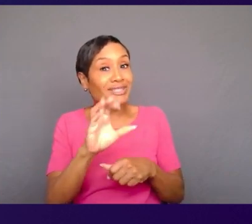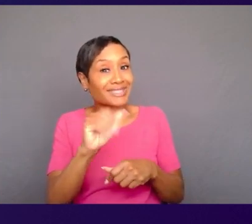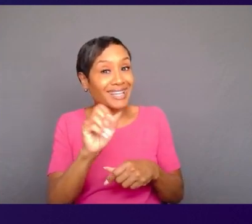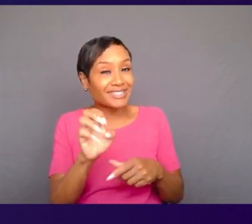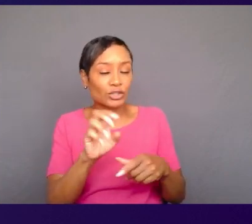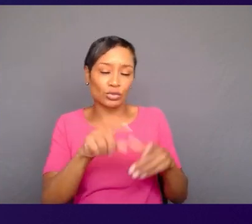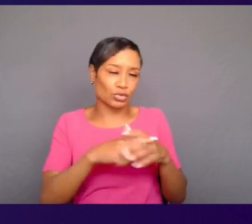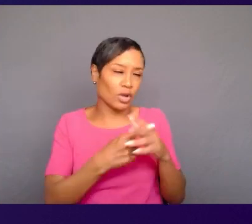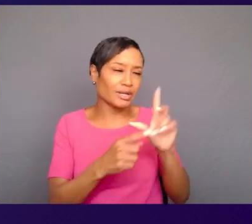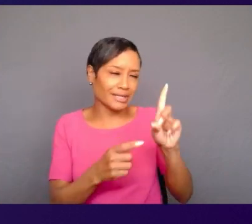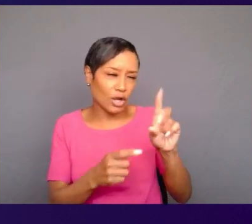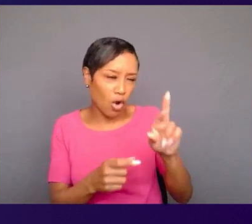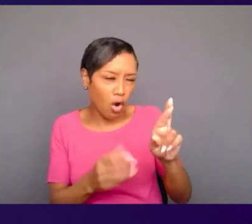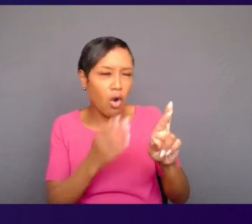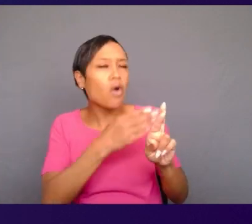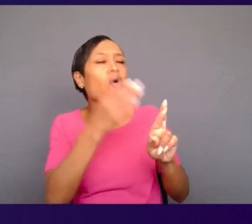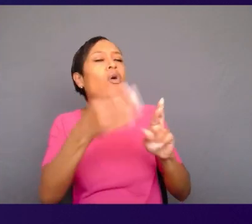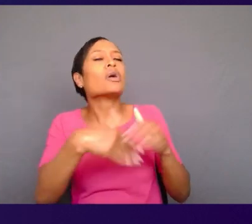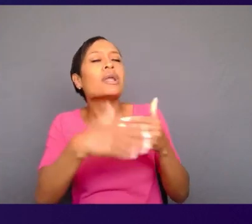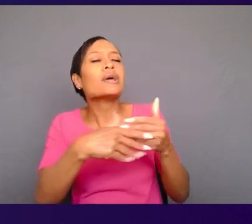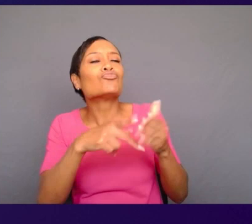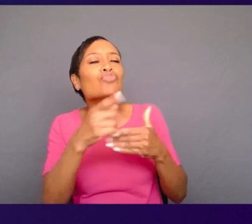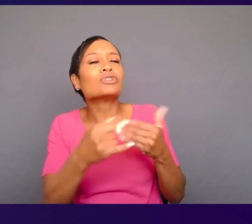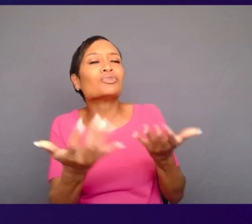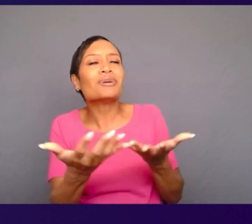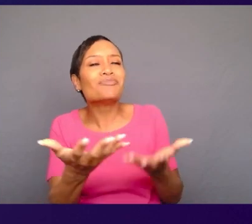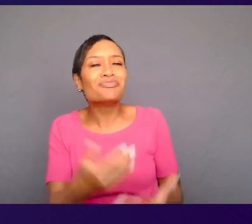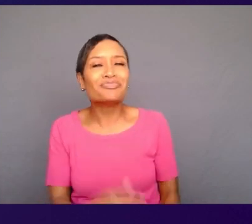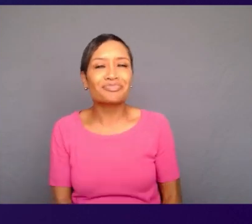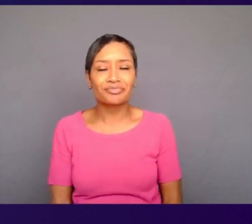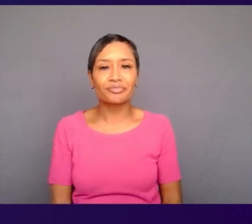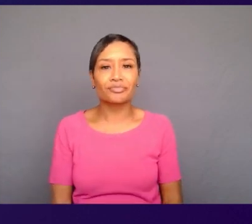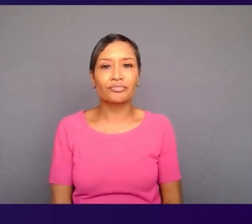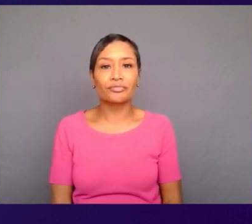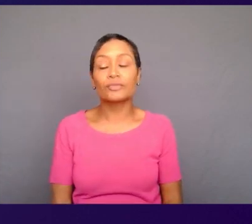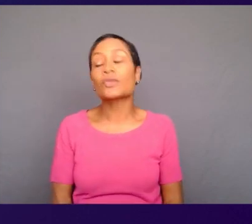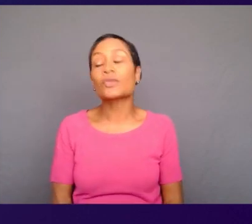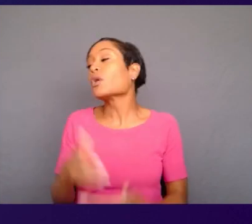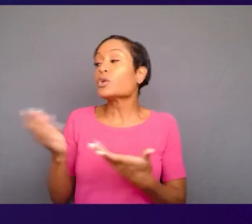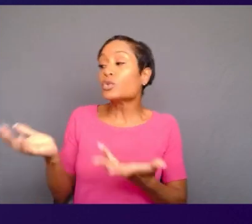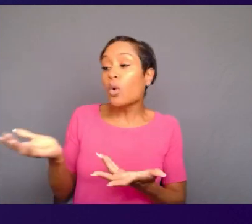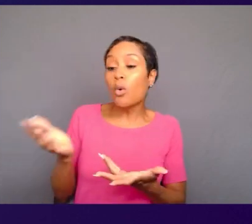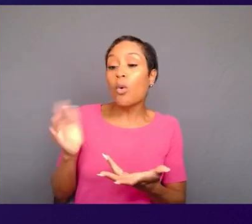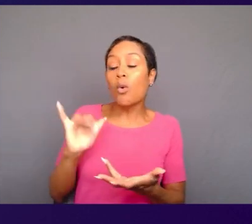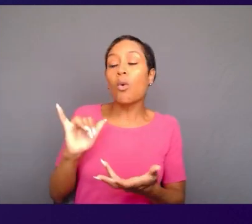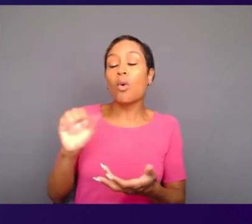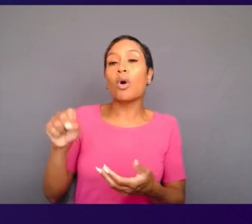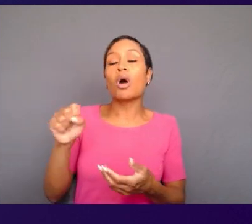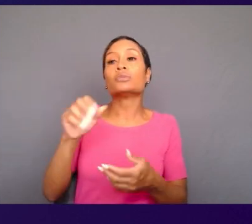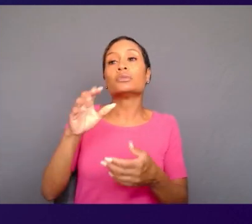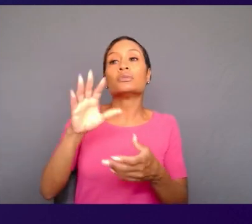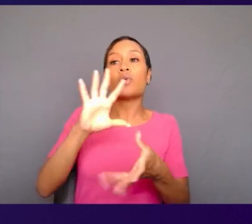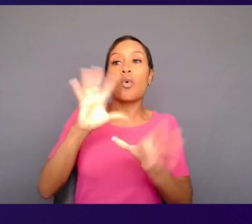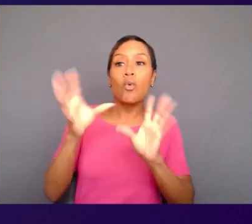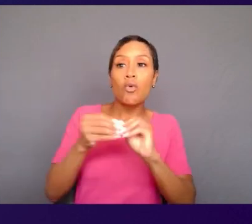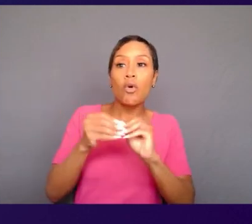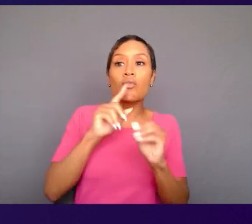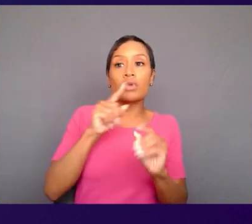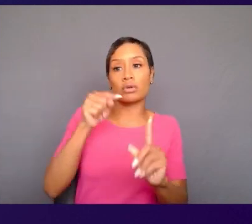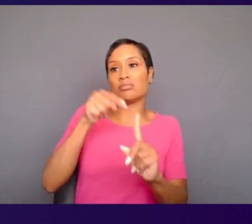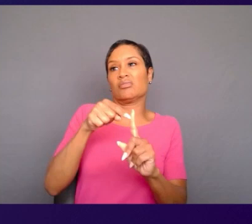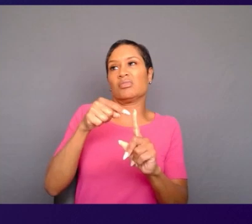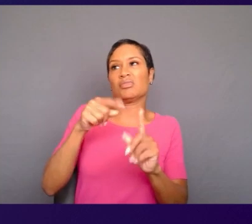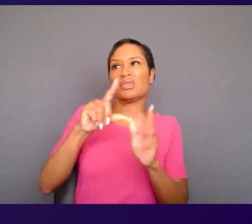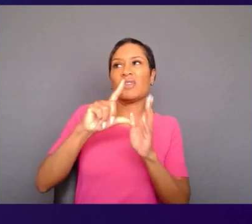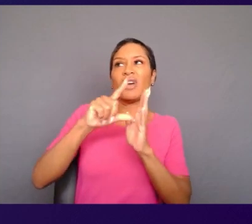right. And tell us about the next project that you had. Yeah, so kind of part of the overall plan really was to eventually move